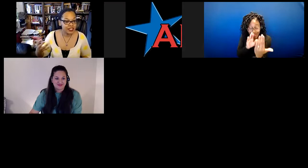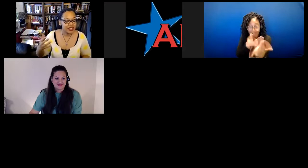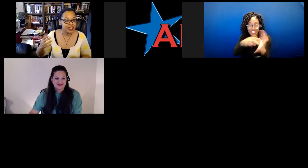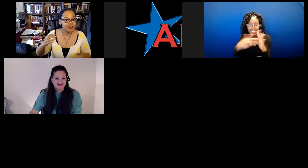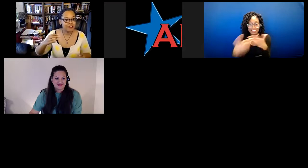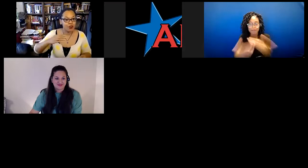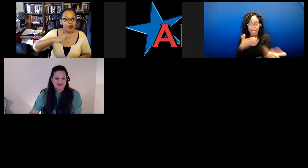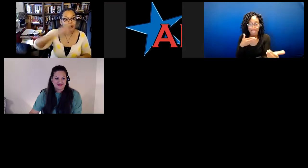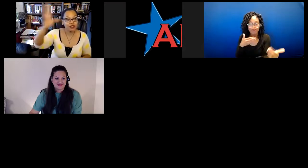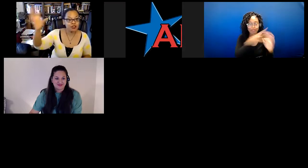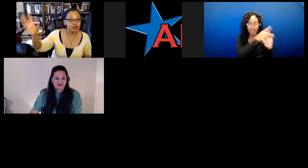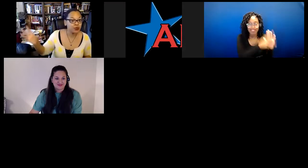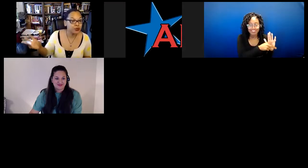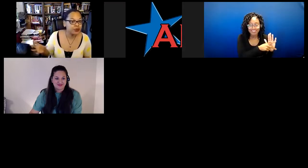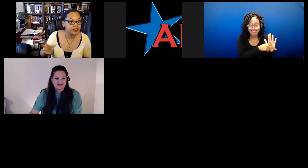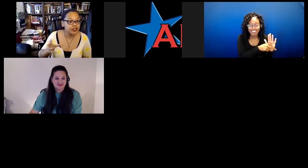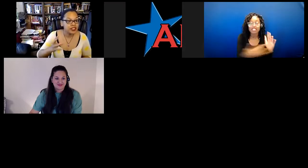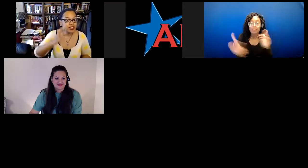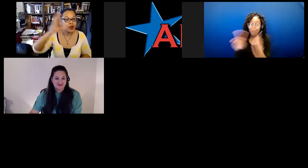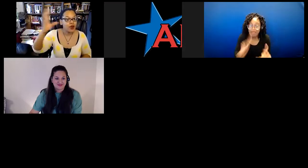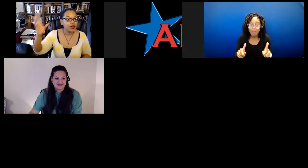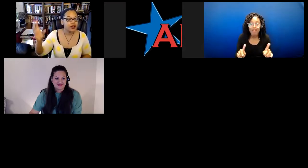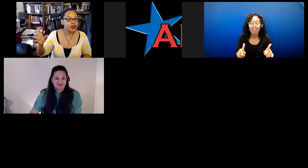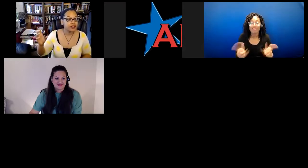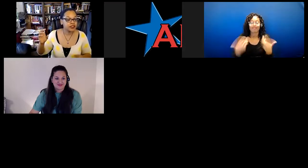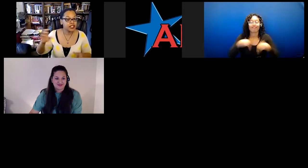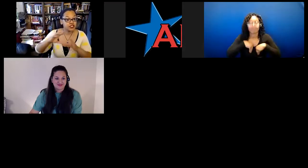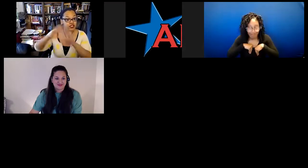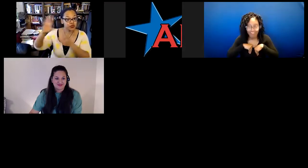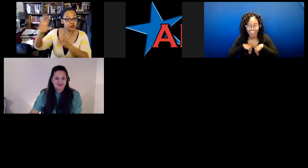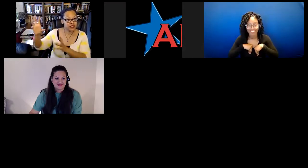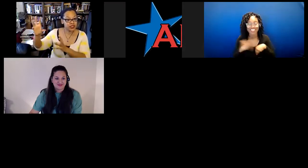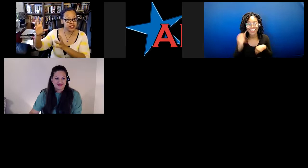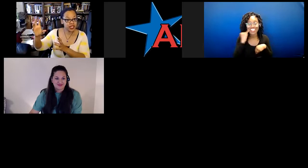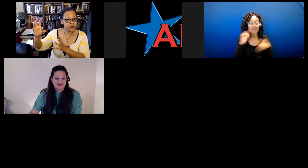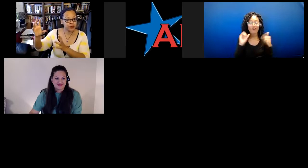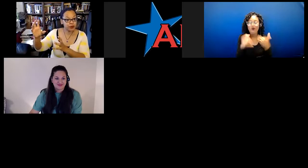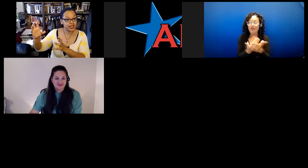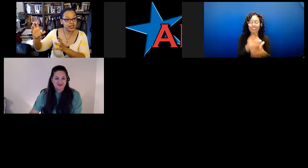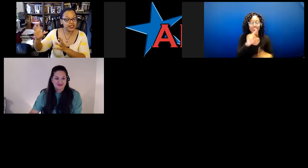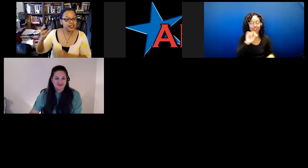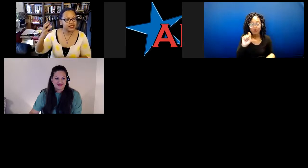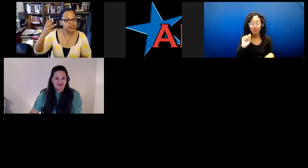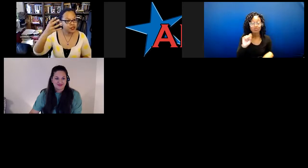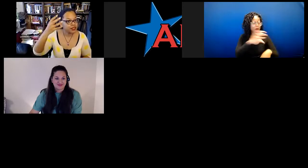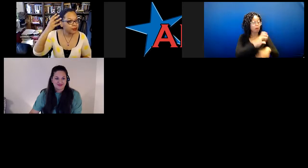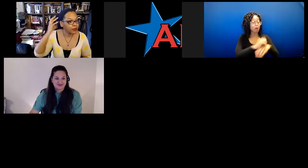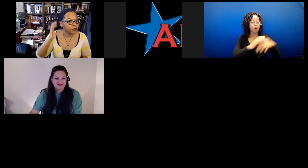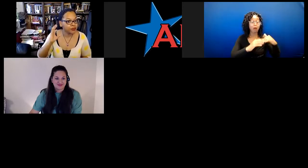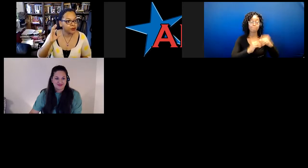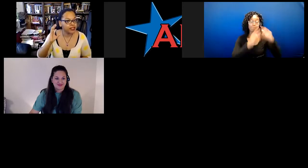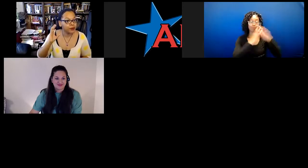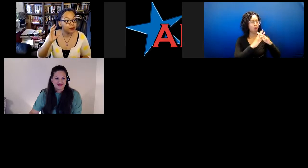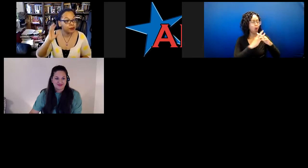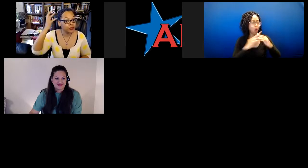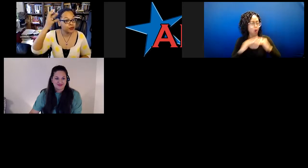much if all of the tools are constructed in an equitable way. Because as we talked about with the